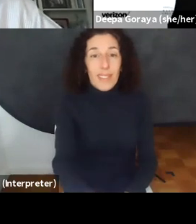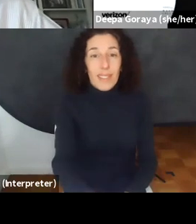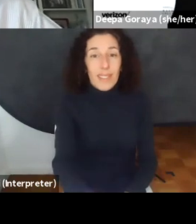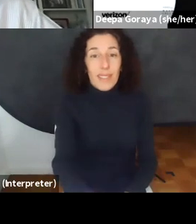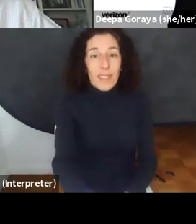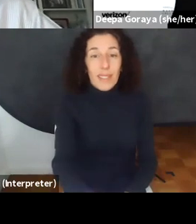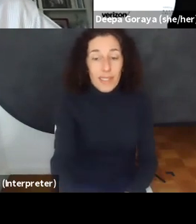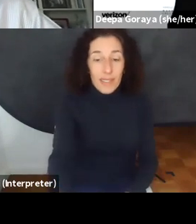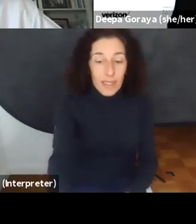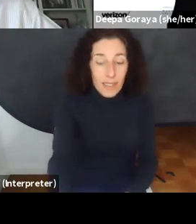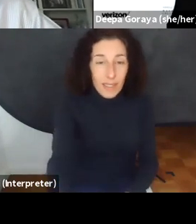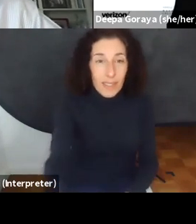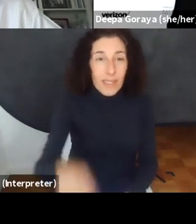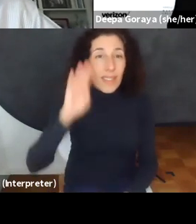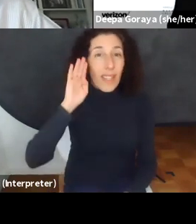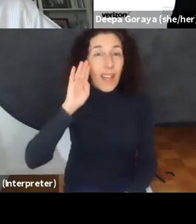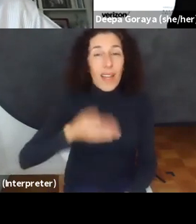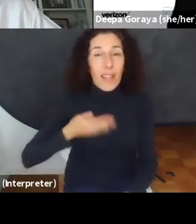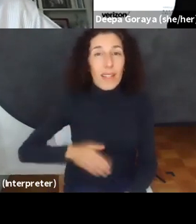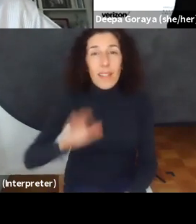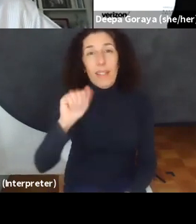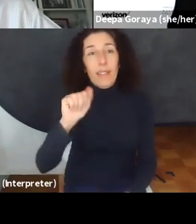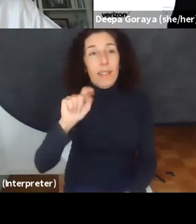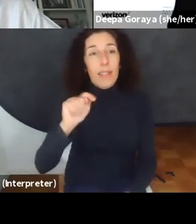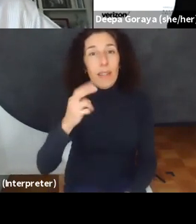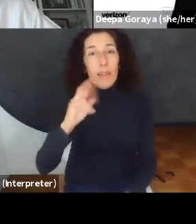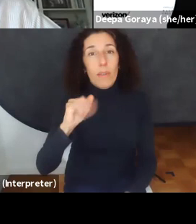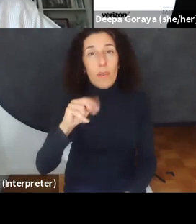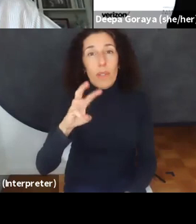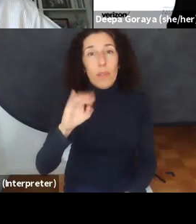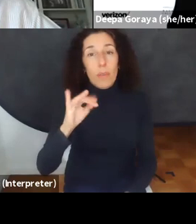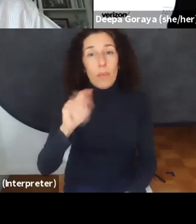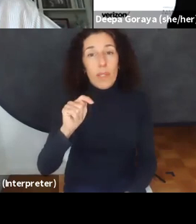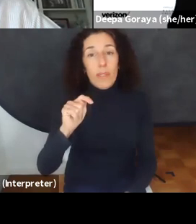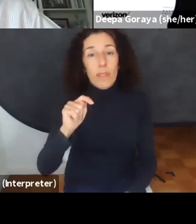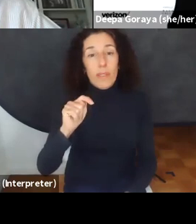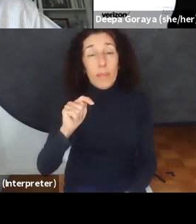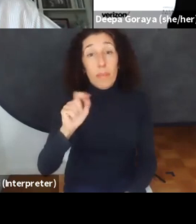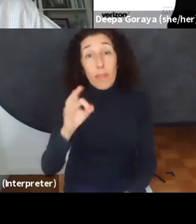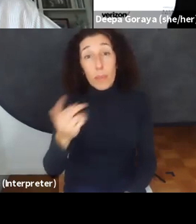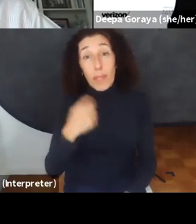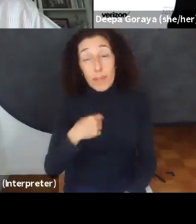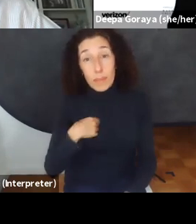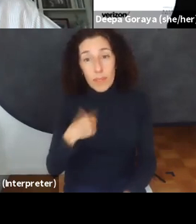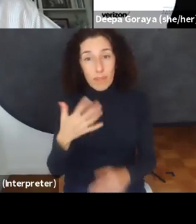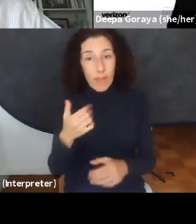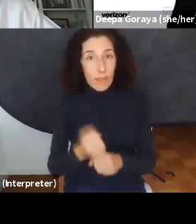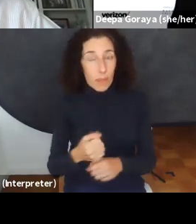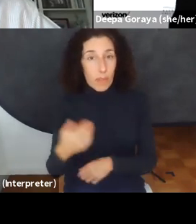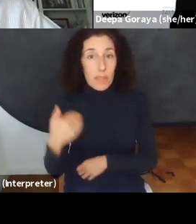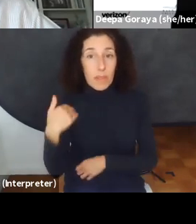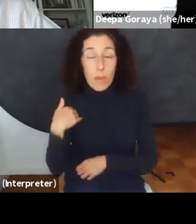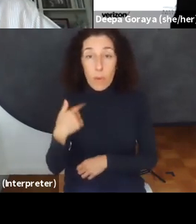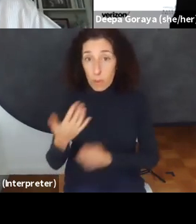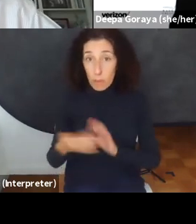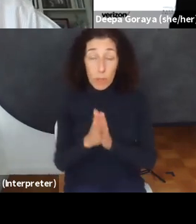Hi, all. My name is Catherine Wright. And if you would have asked me 5 years ago if I wanted to be a